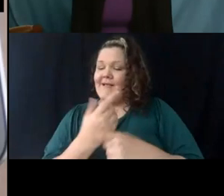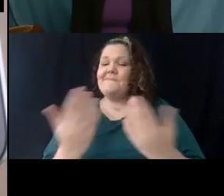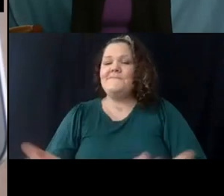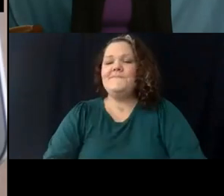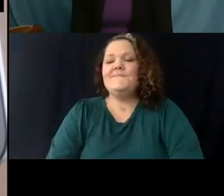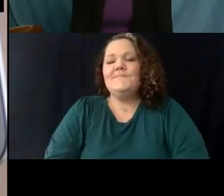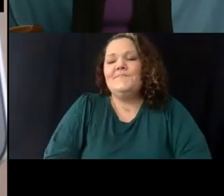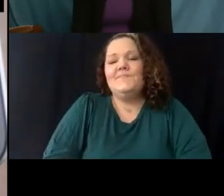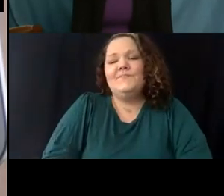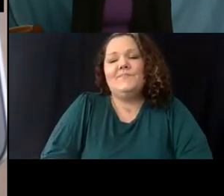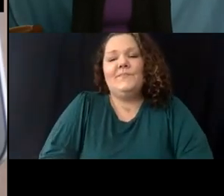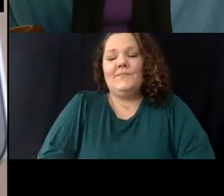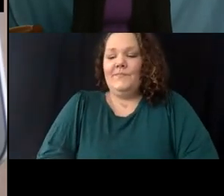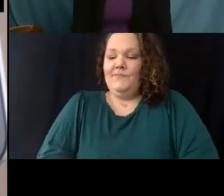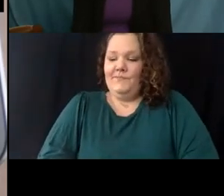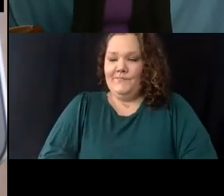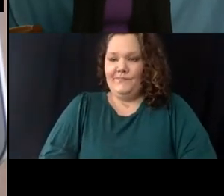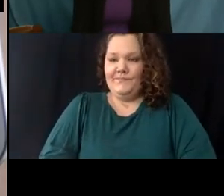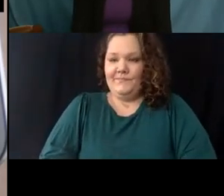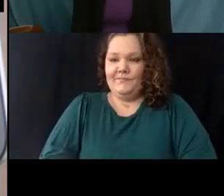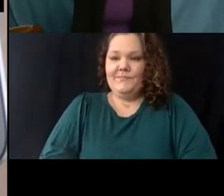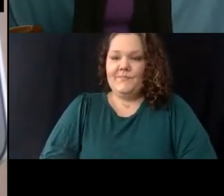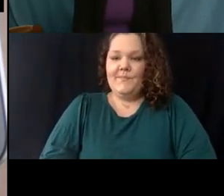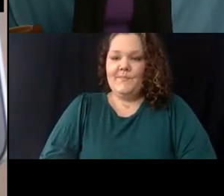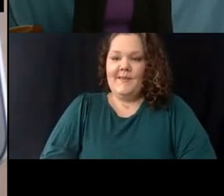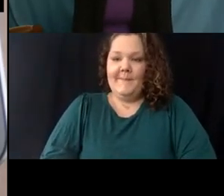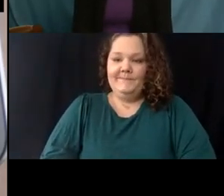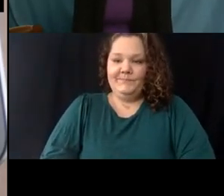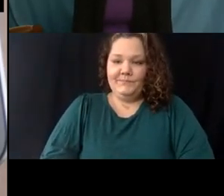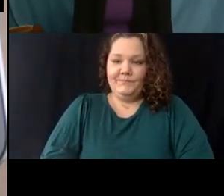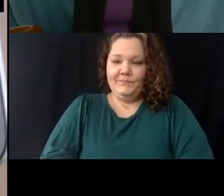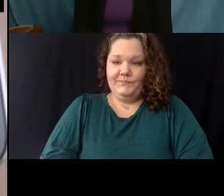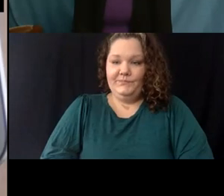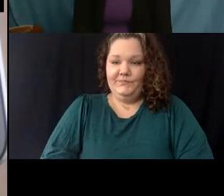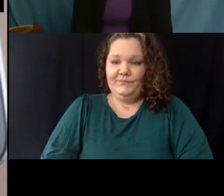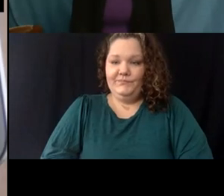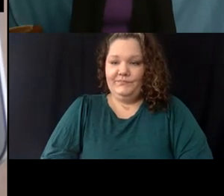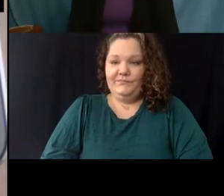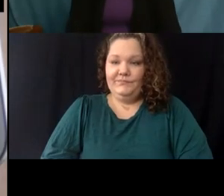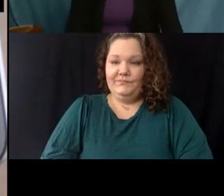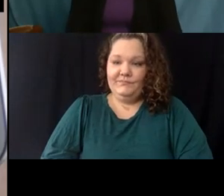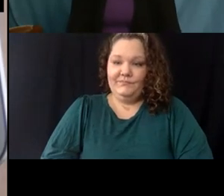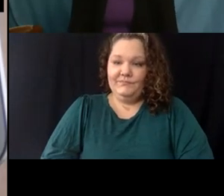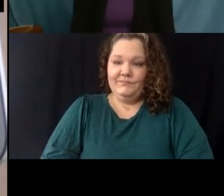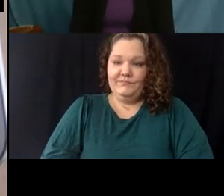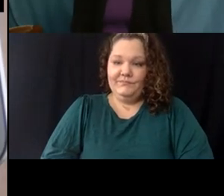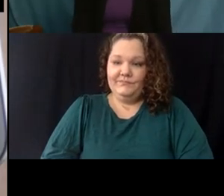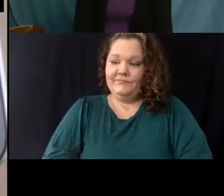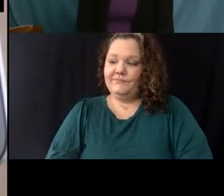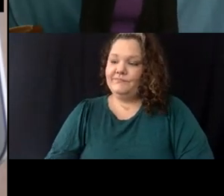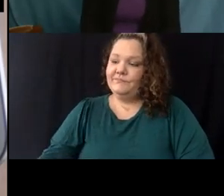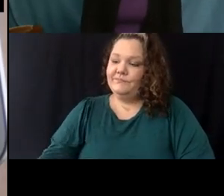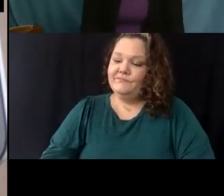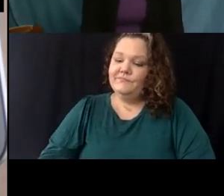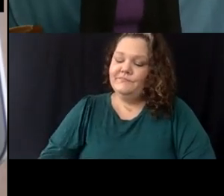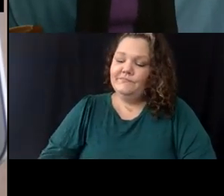And because of that, as I say, the numbers are going to grow exponentially, and we want to ensure that our content is ready for that. And we want to